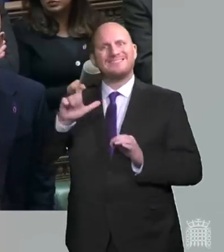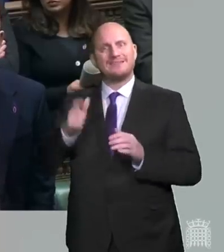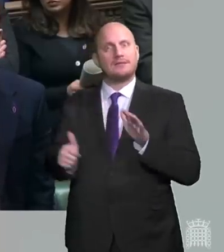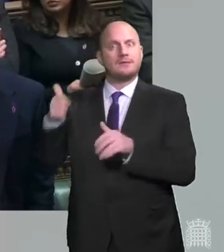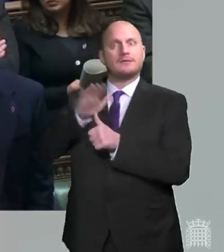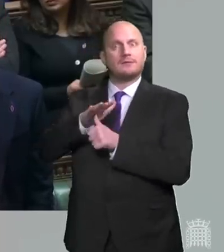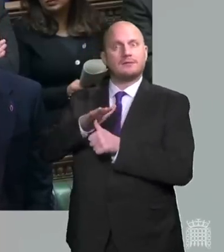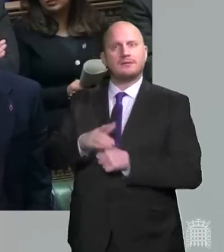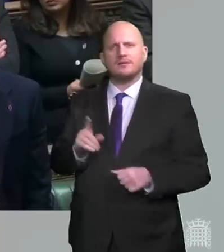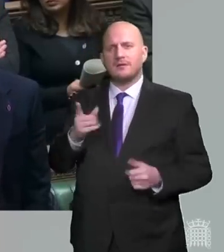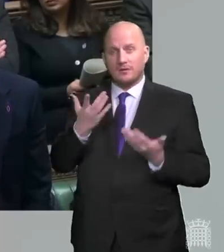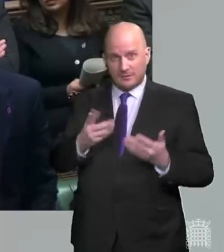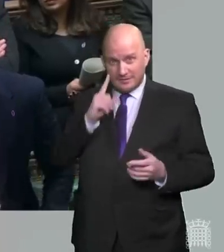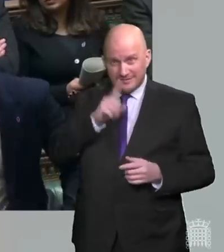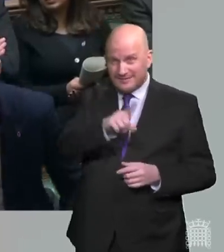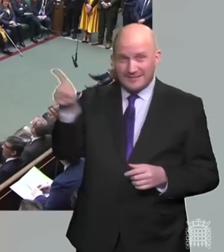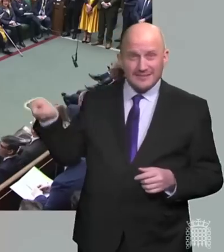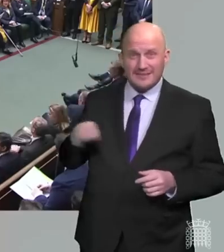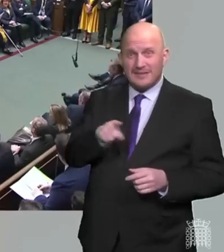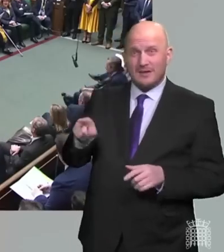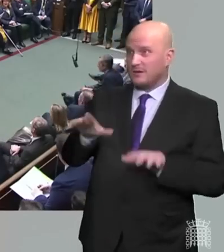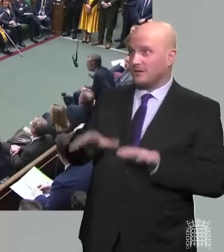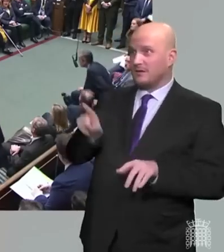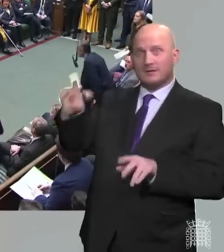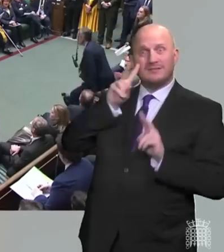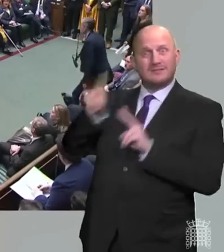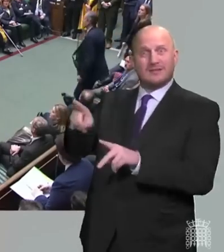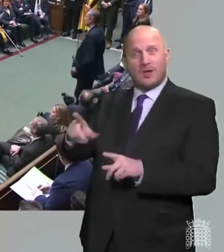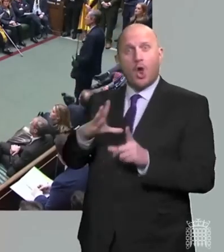Tory party to be a parcel of rogues?